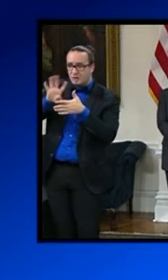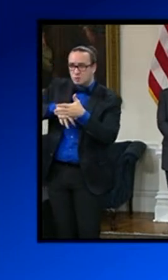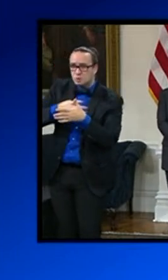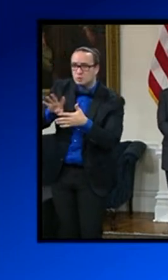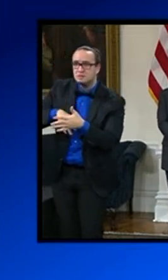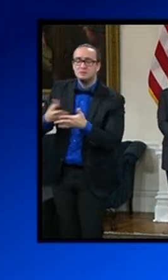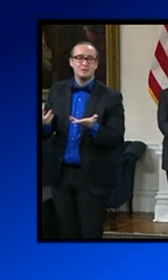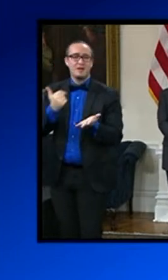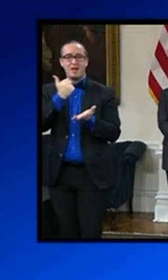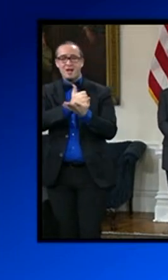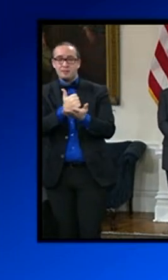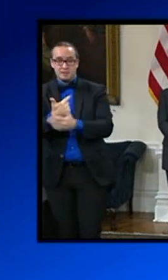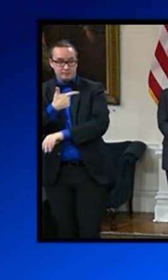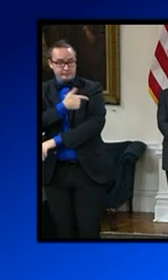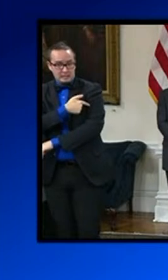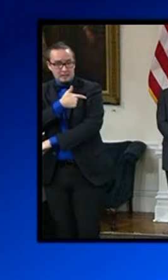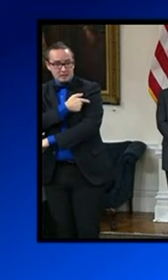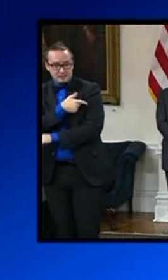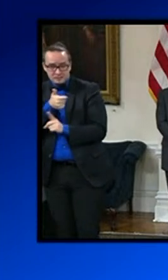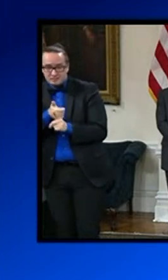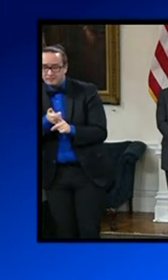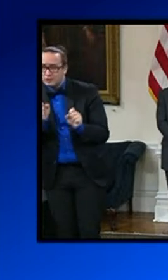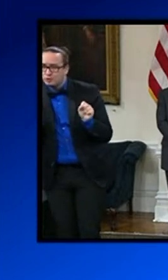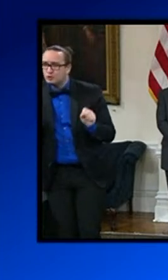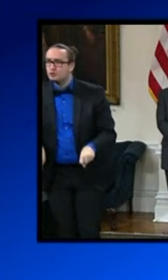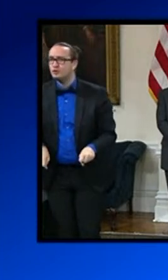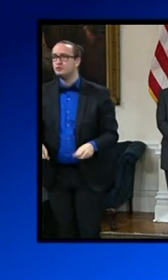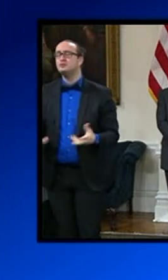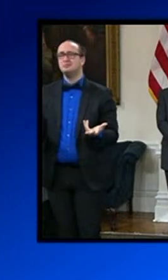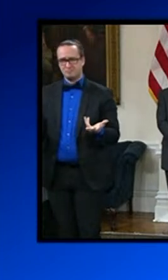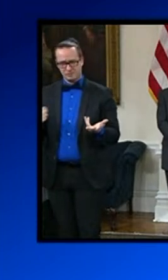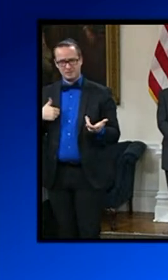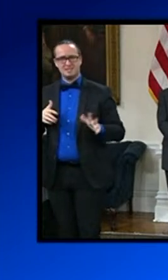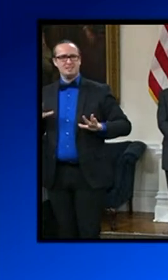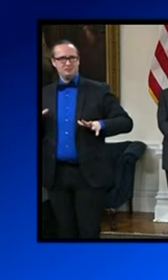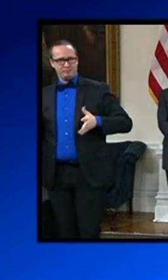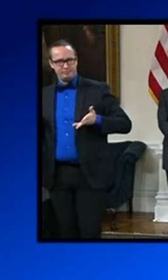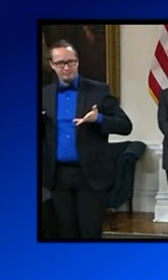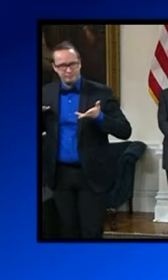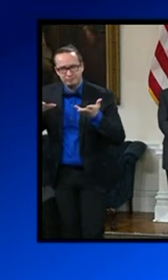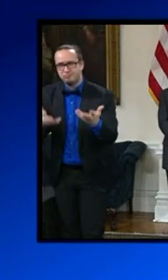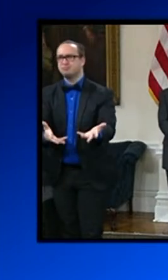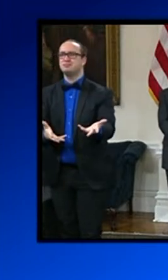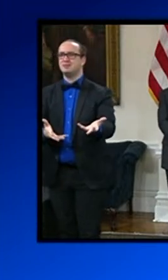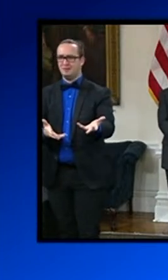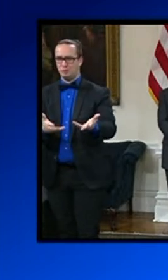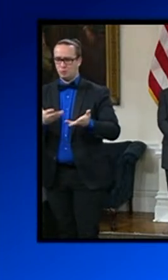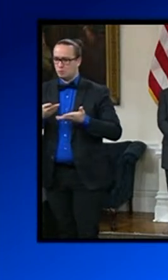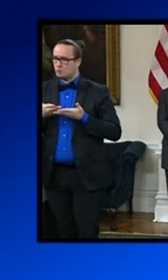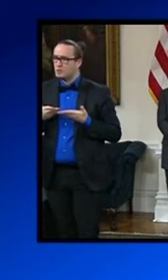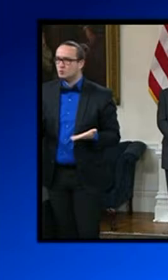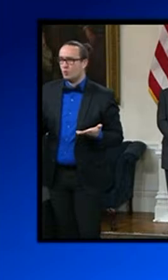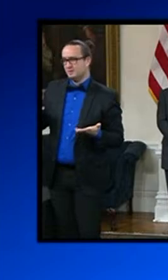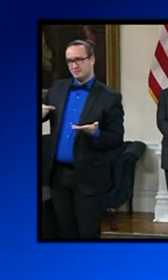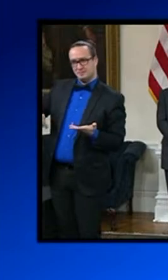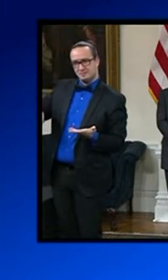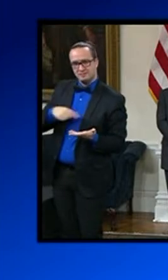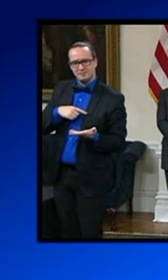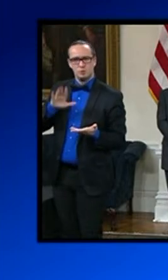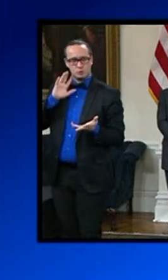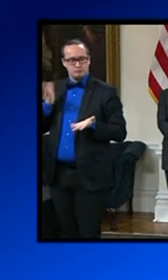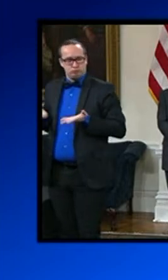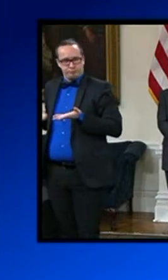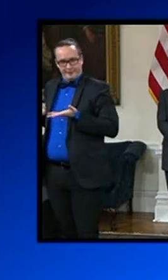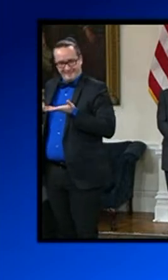bring actual resources to assist in problem solving at the rollout and at the specific location. The goal is to provide